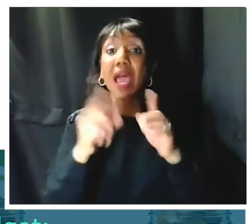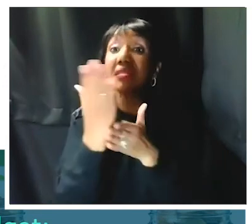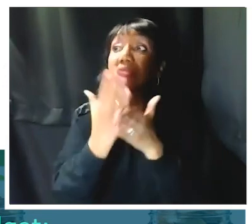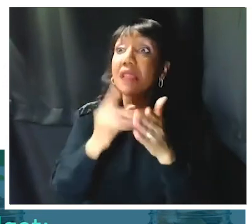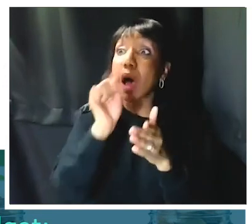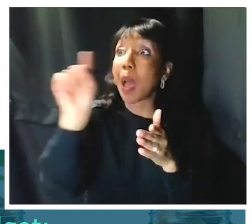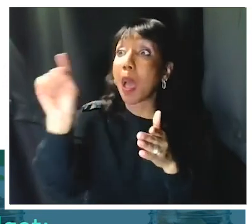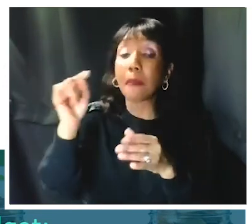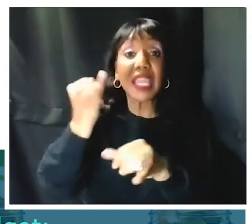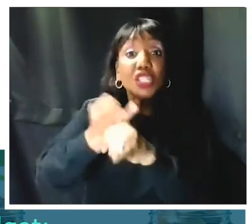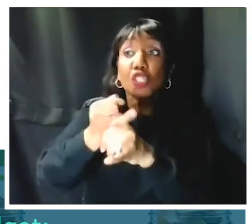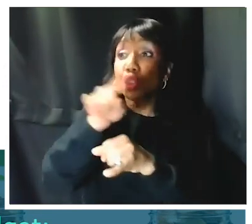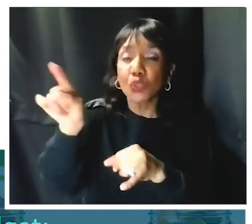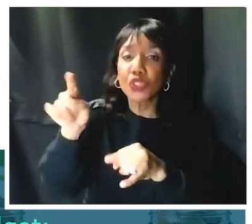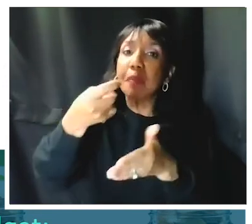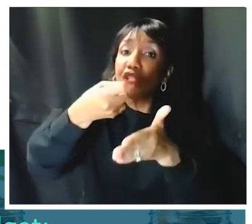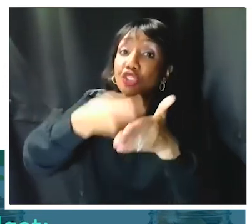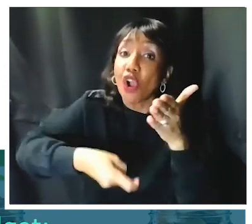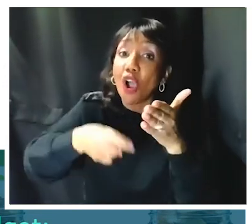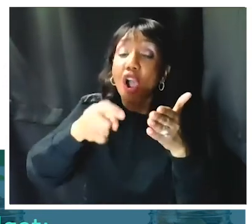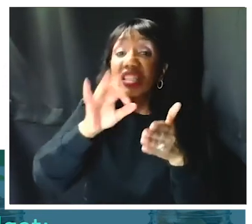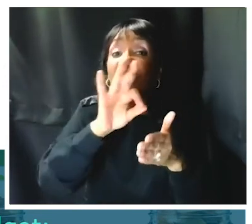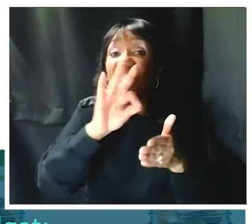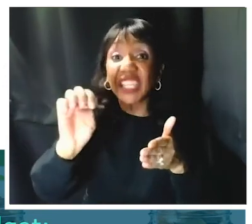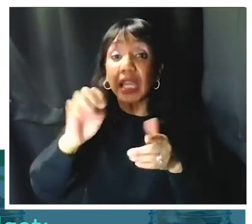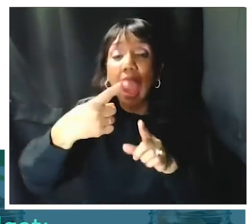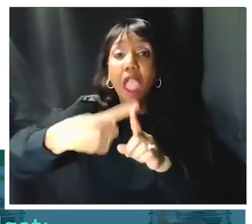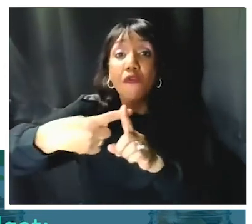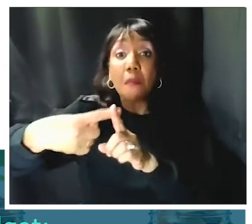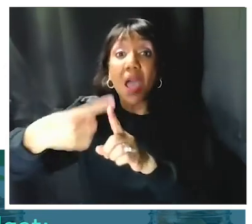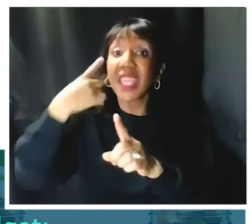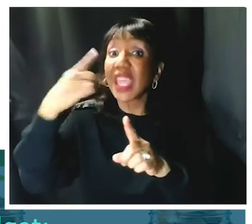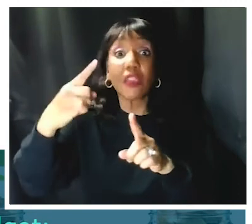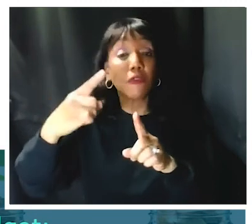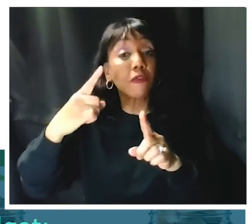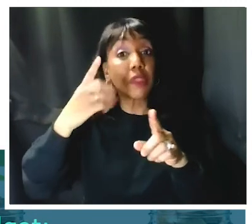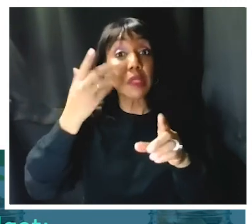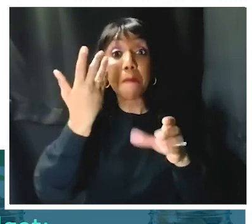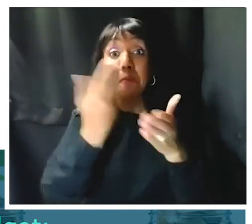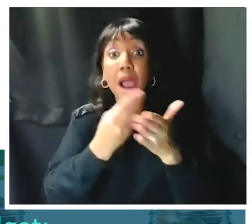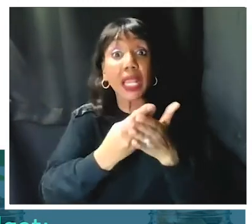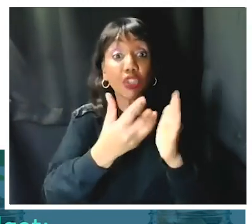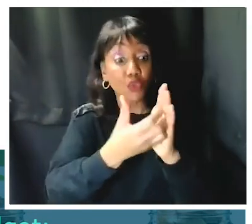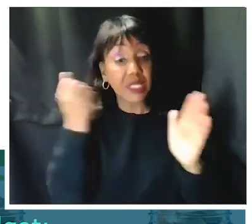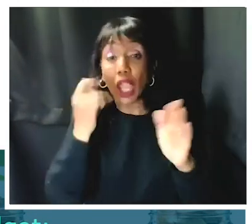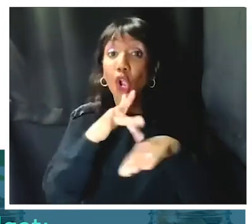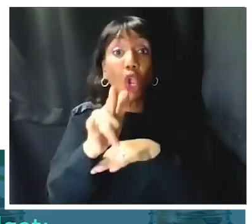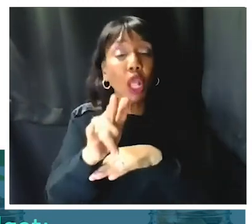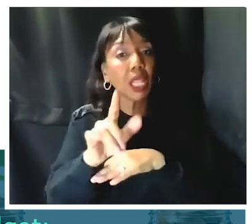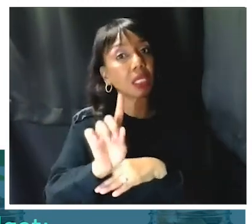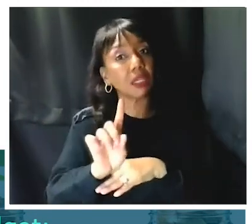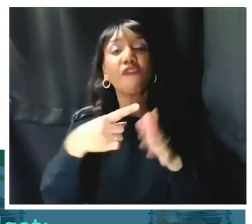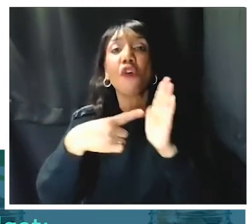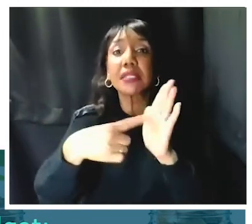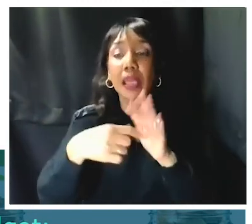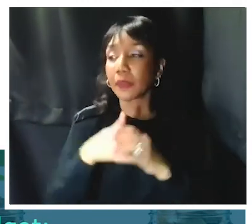that some institutions may charge a small service fee monthly if you do not meet certain requirements for that month.